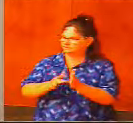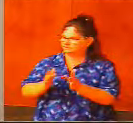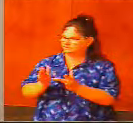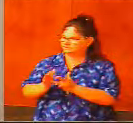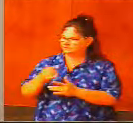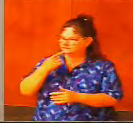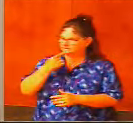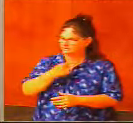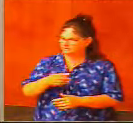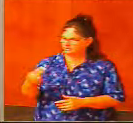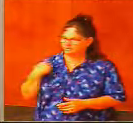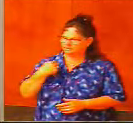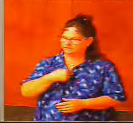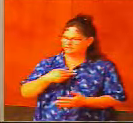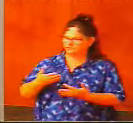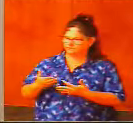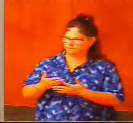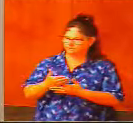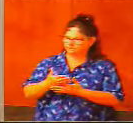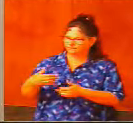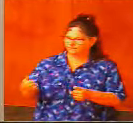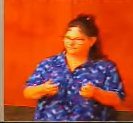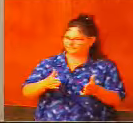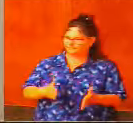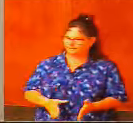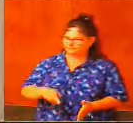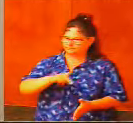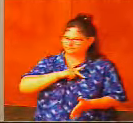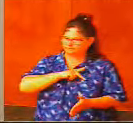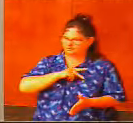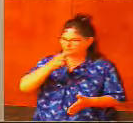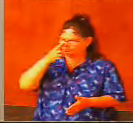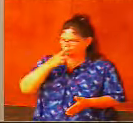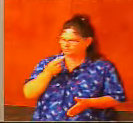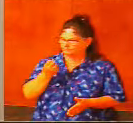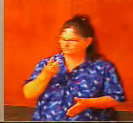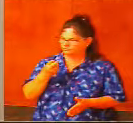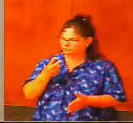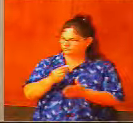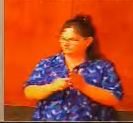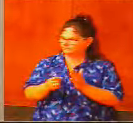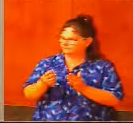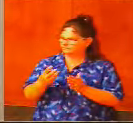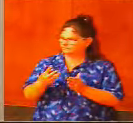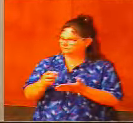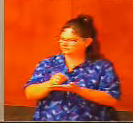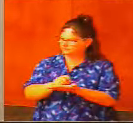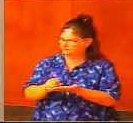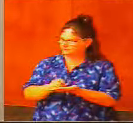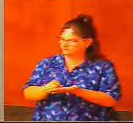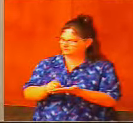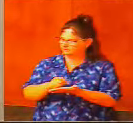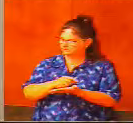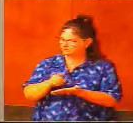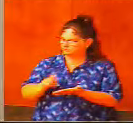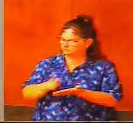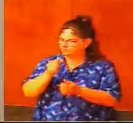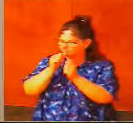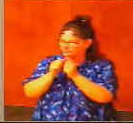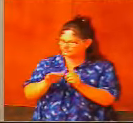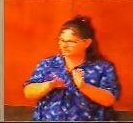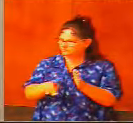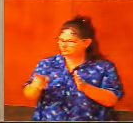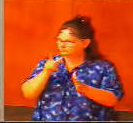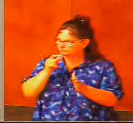Jesus tells us through the pen of the Apostle Paul in Romans chapter 12 and verse 14 that we should bless those who persecute us